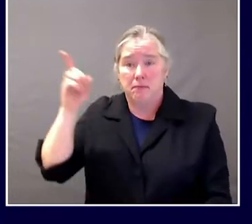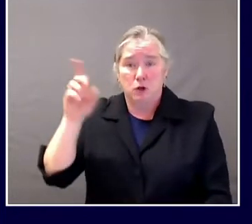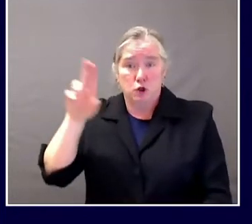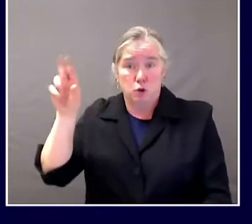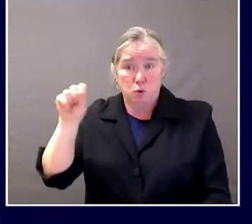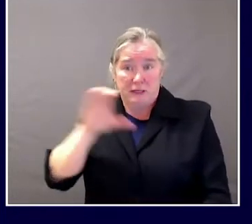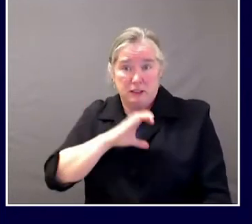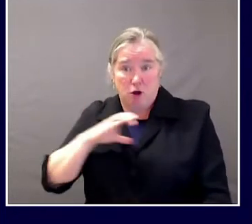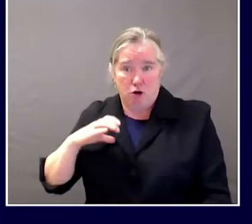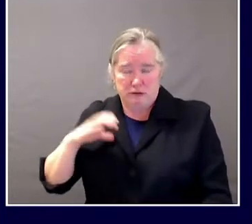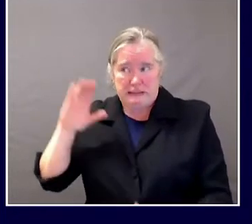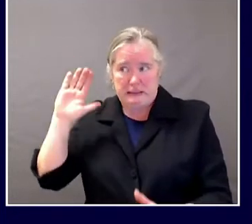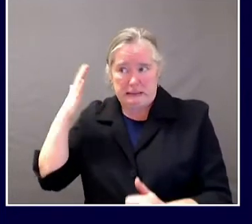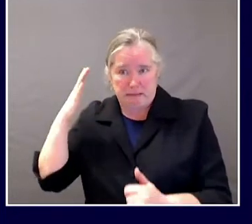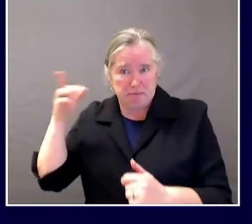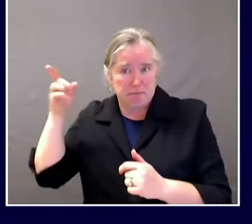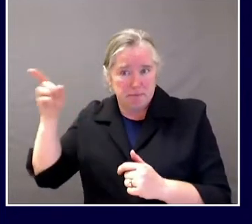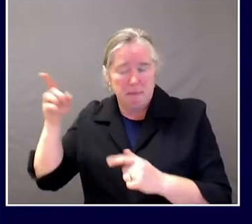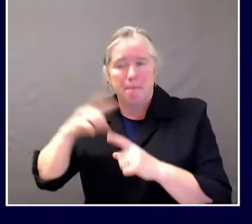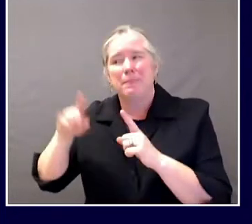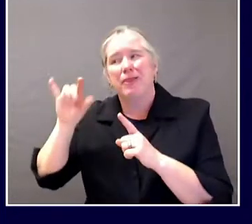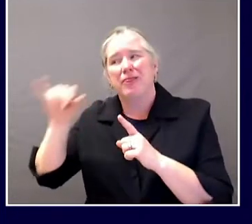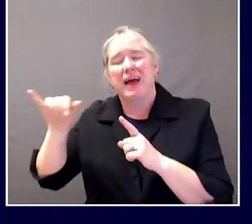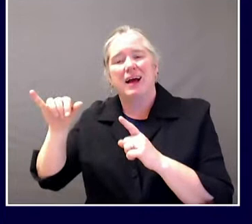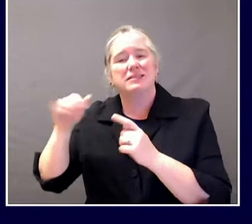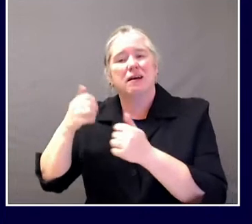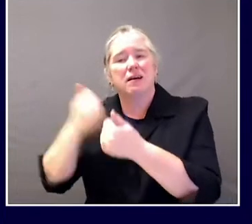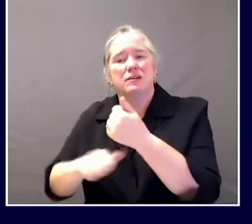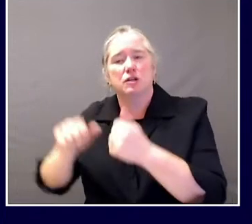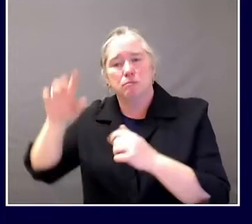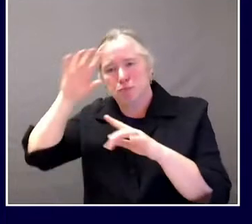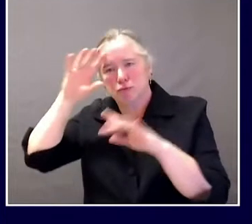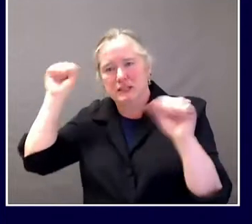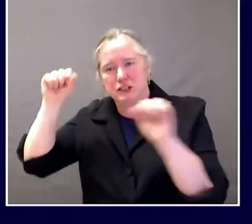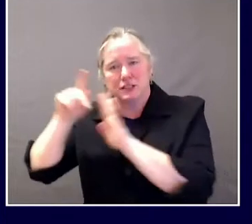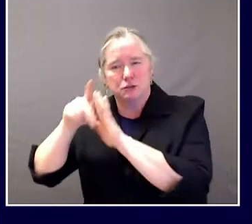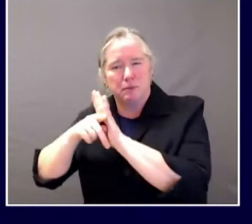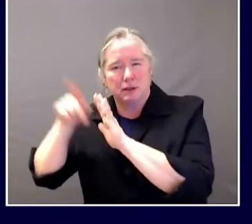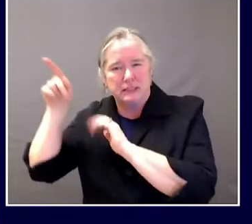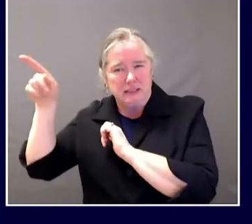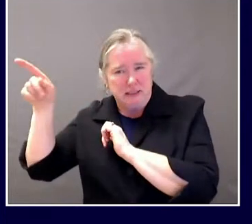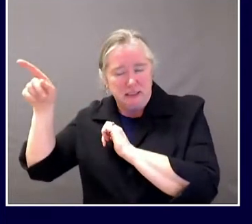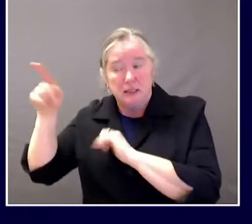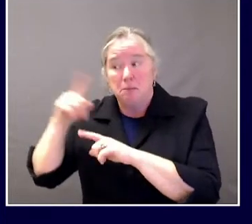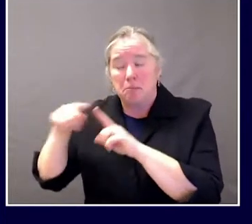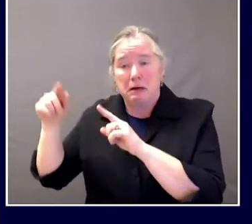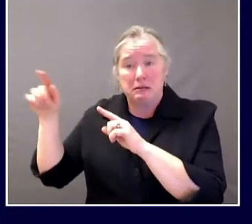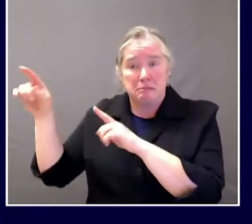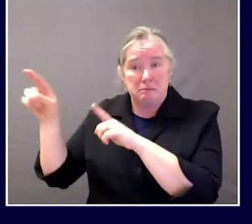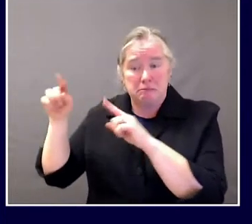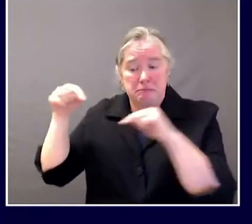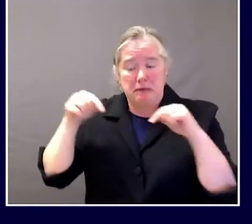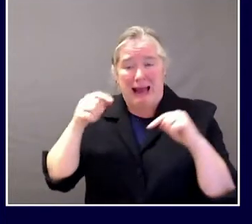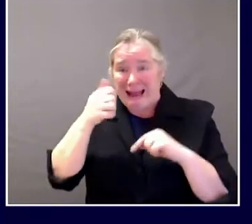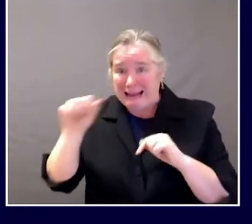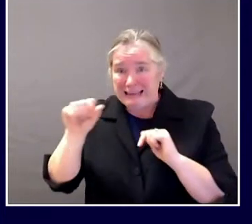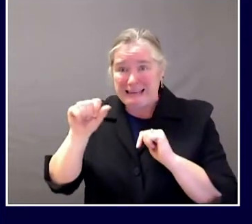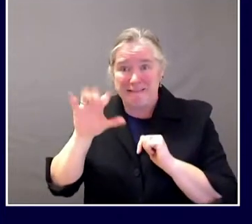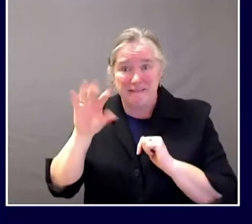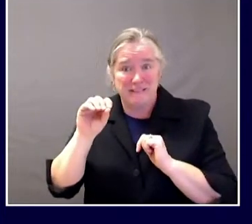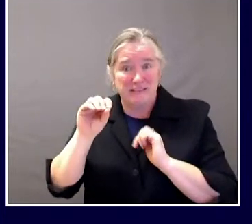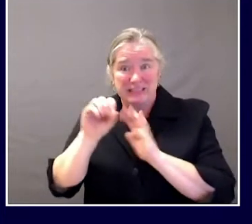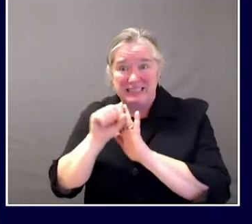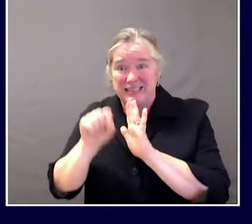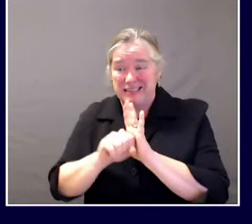is pursuant to a presidential policy directive. I don't know at the state level whether any state has an equivalent. I